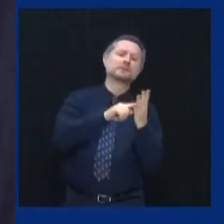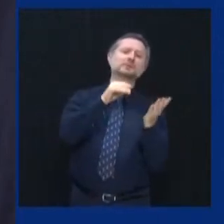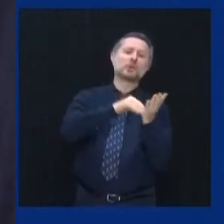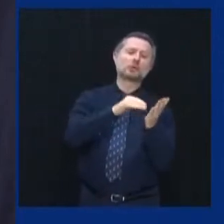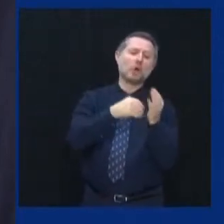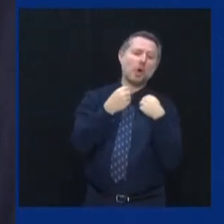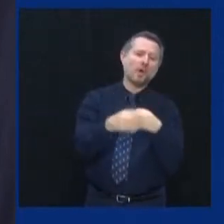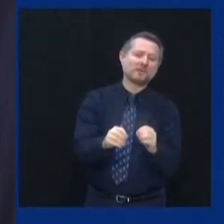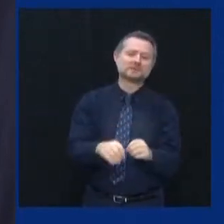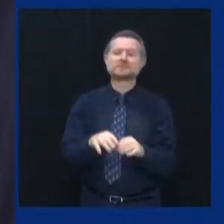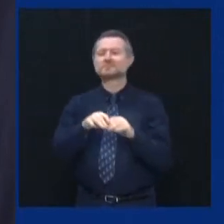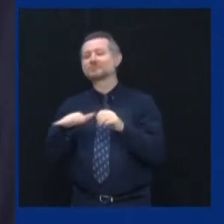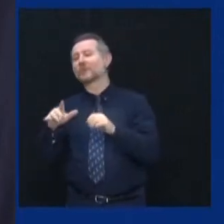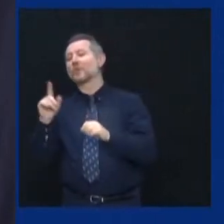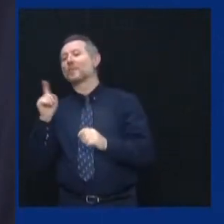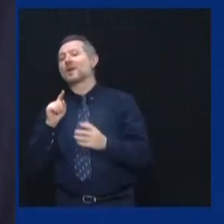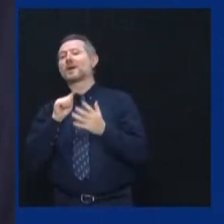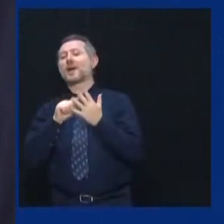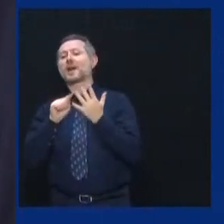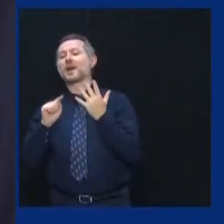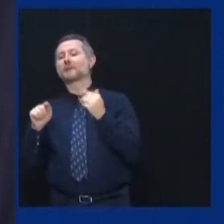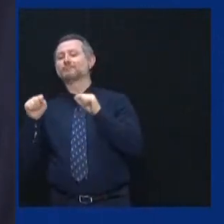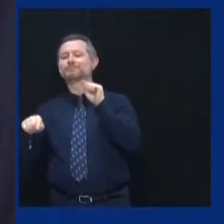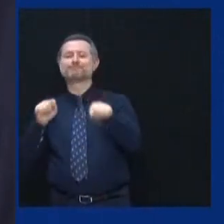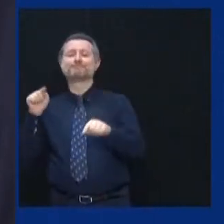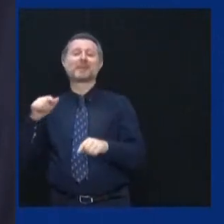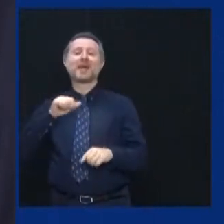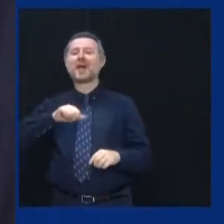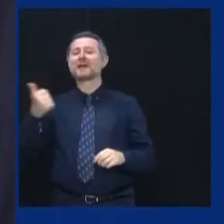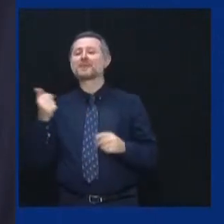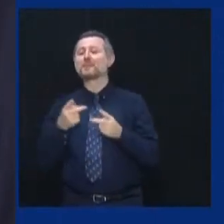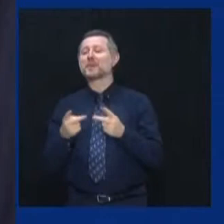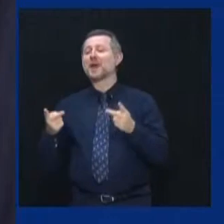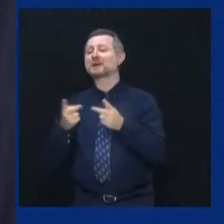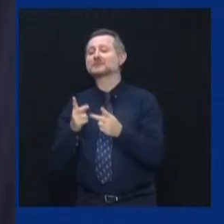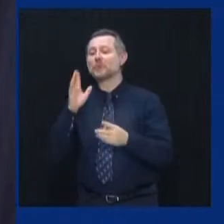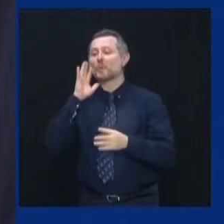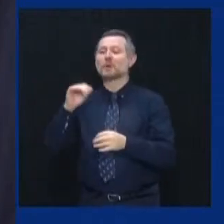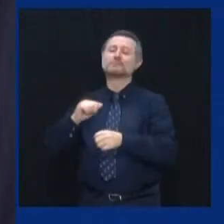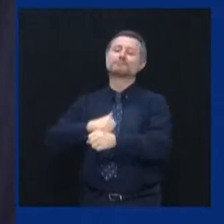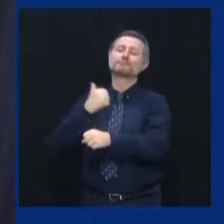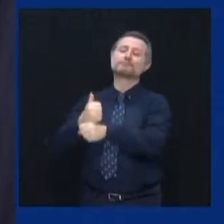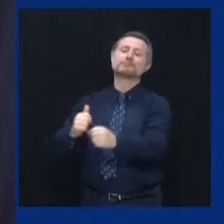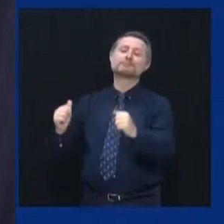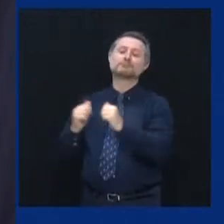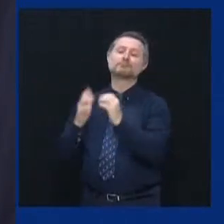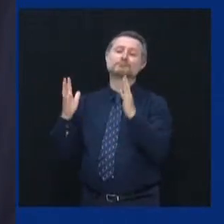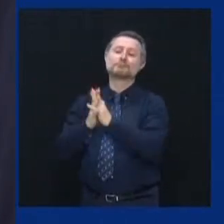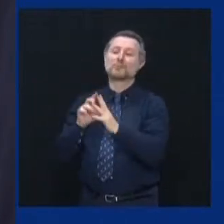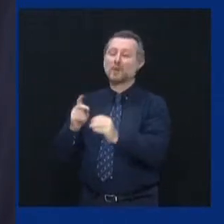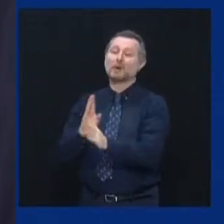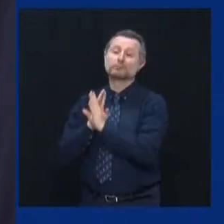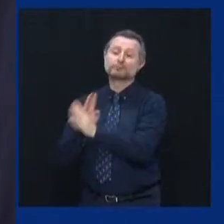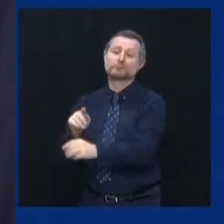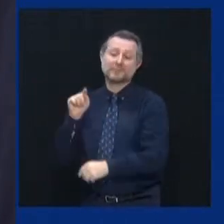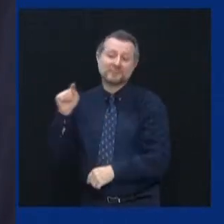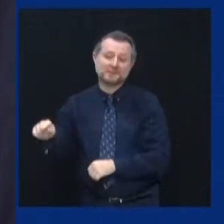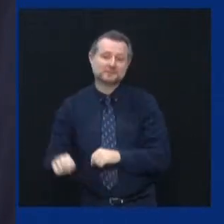your area, here's the mass distribution site in your area, call your